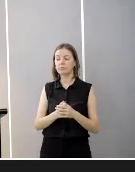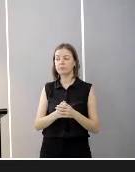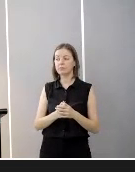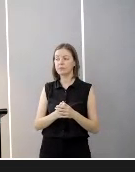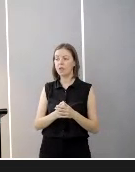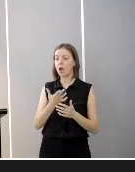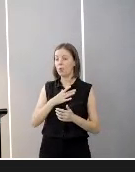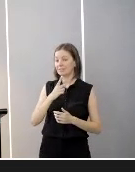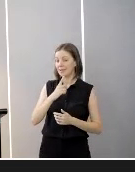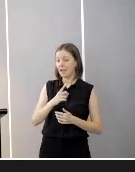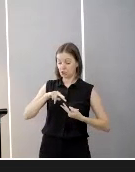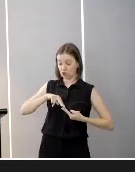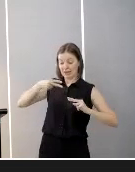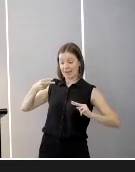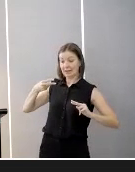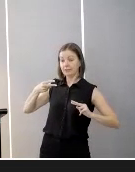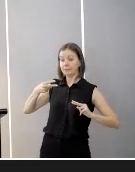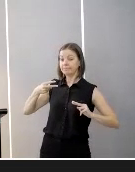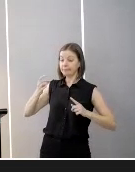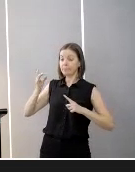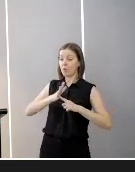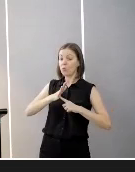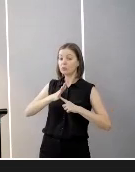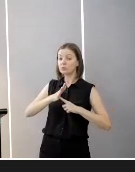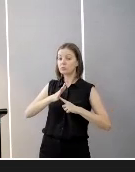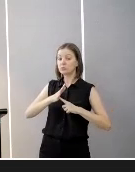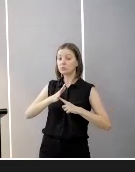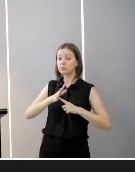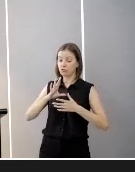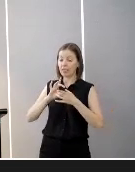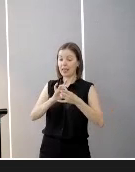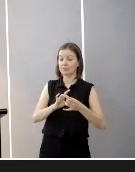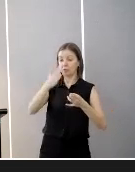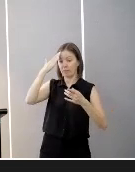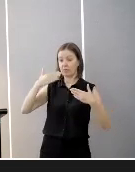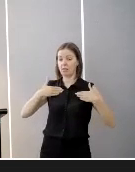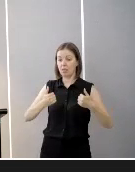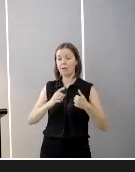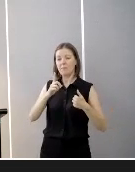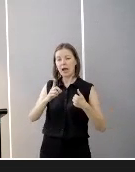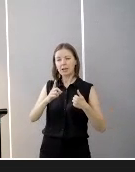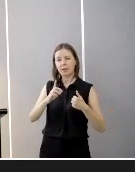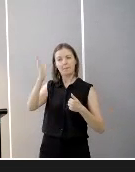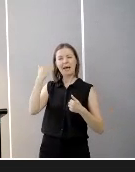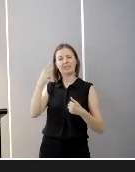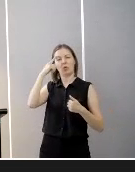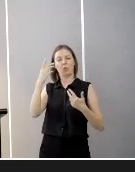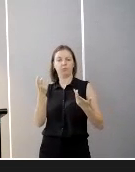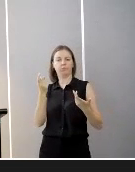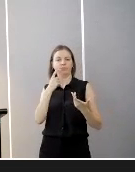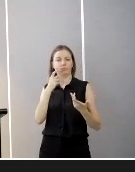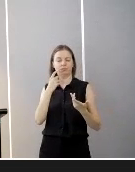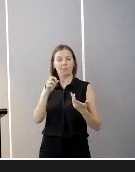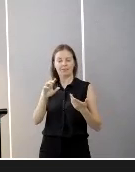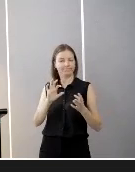just want to note that genetics do play a major role in mental disorders, but it's much more complicated than we used to think. So researchers